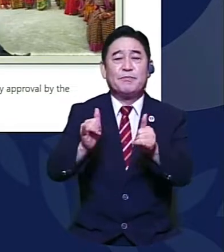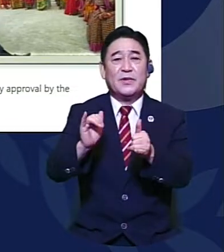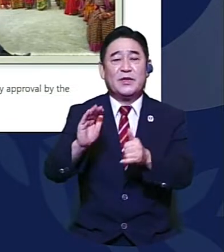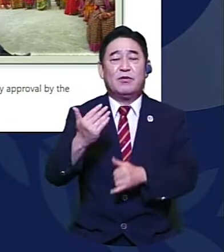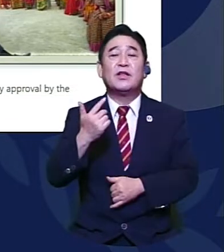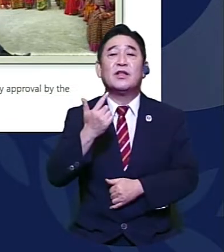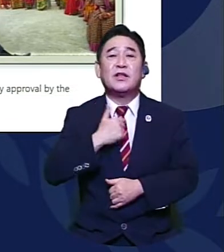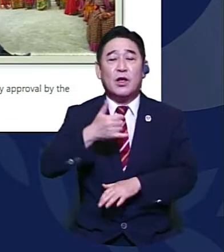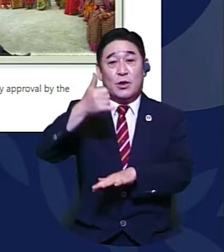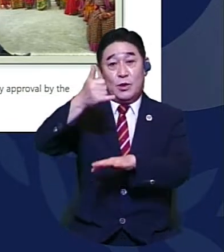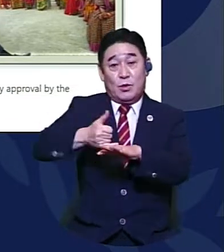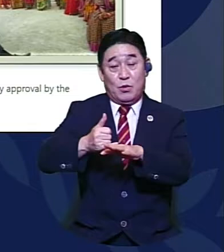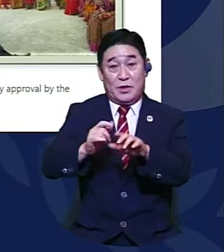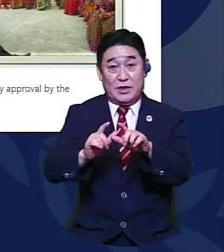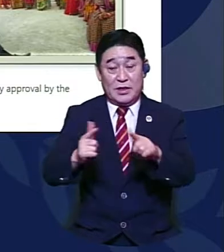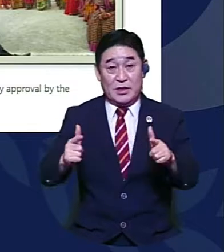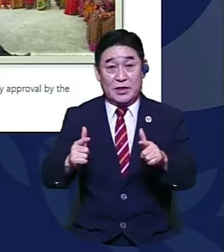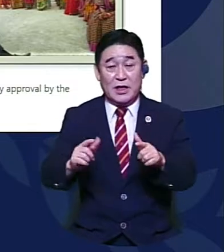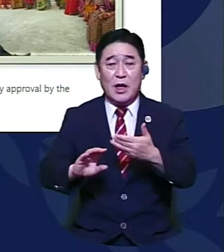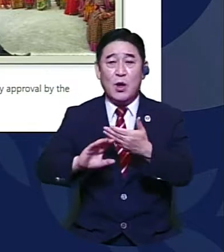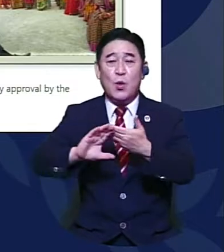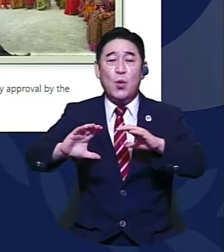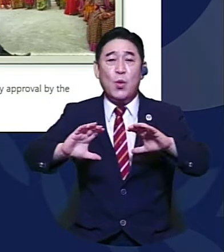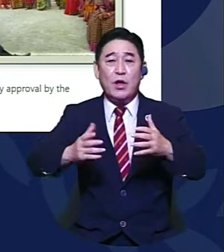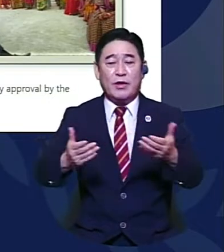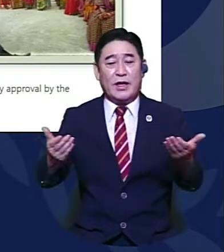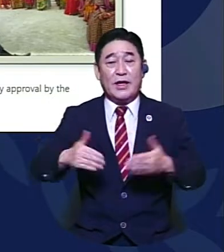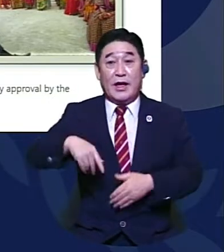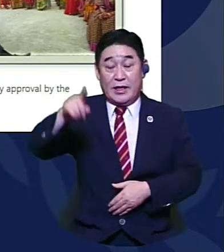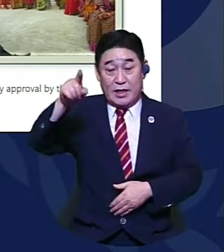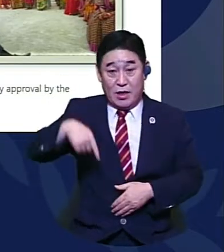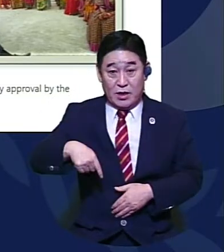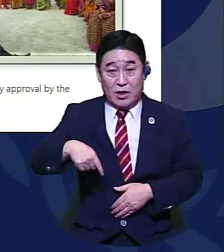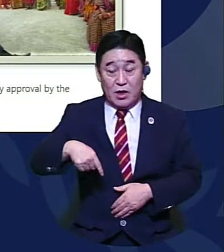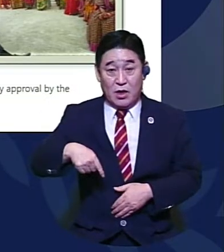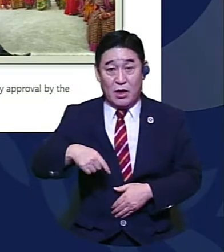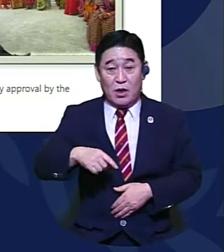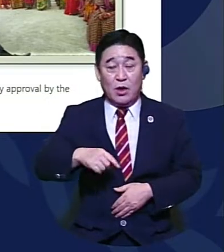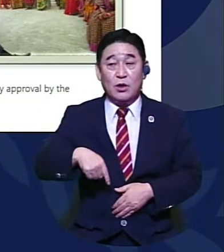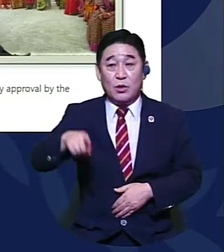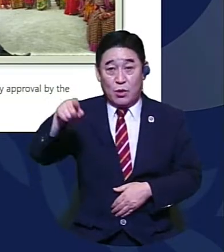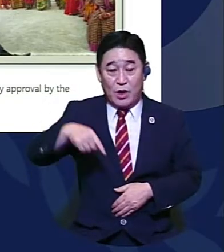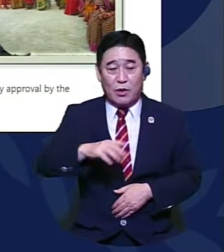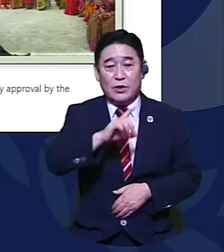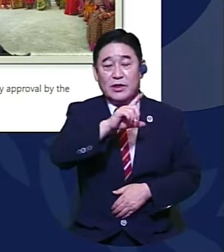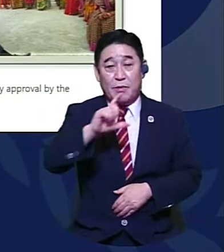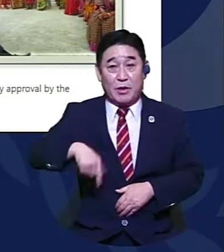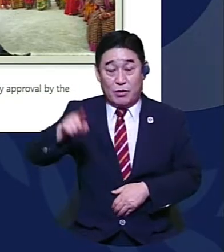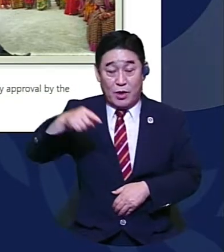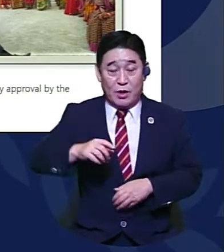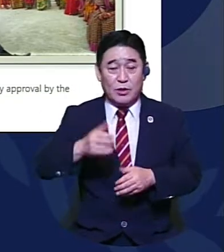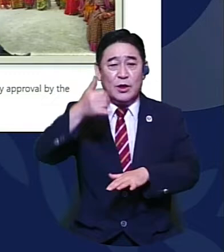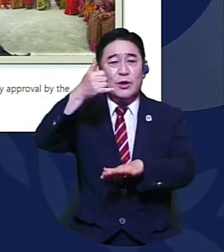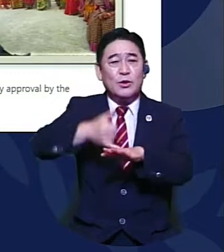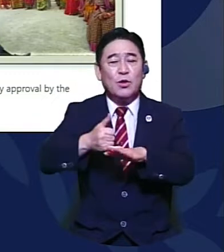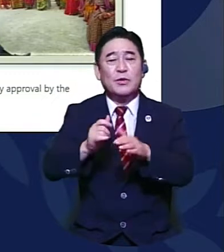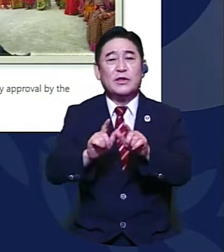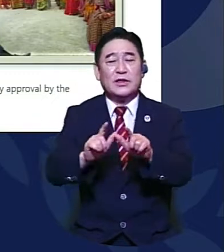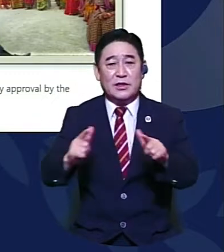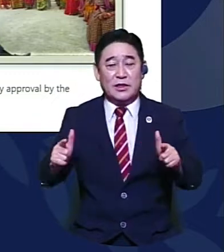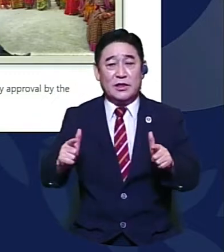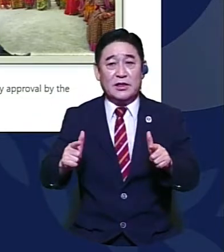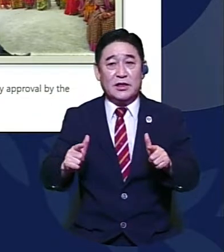all those overseas workers coming back to Nepal, being unemployed, to put them back into